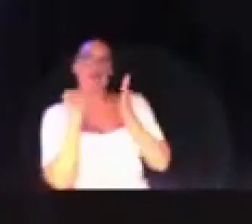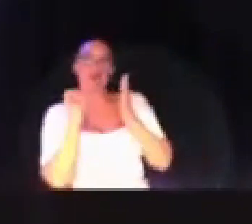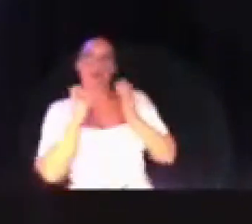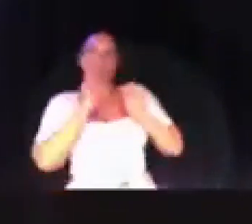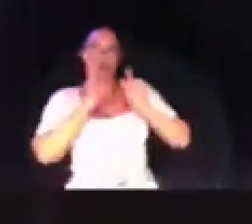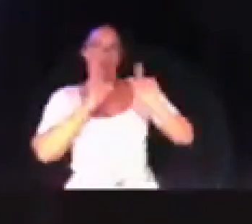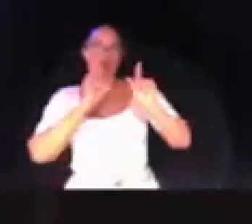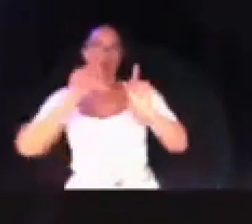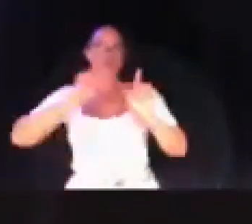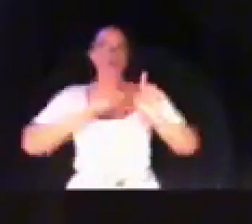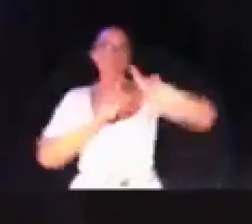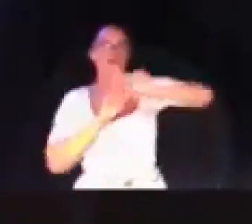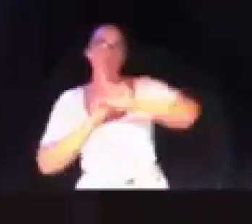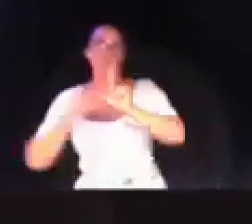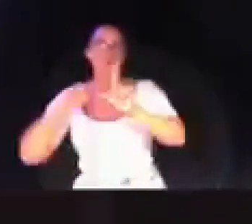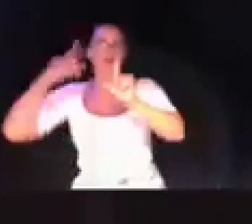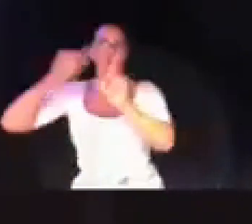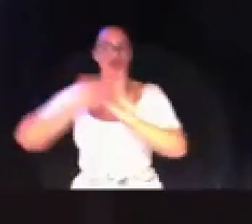with manipulation of sounds.